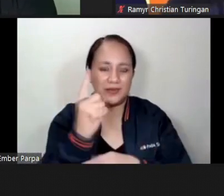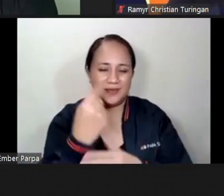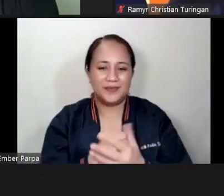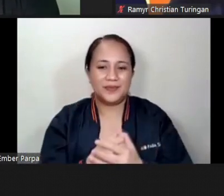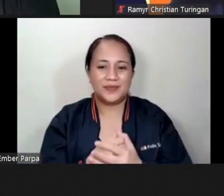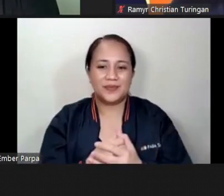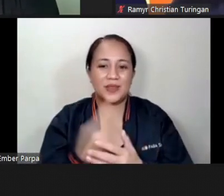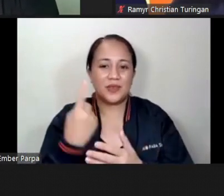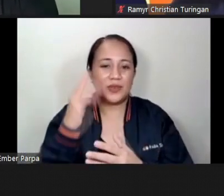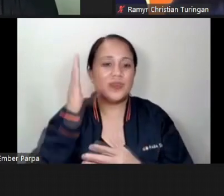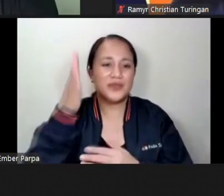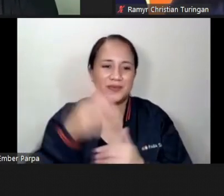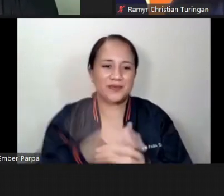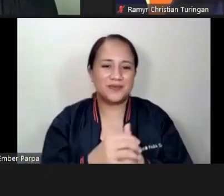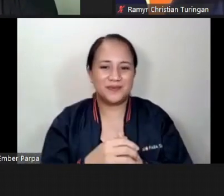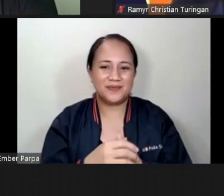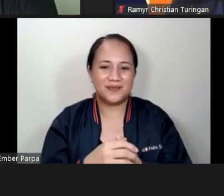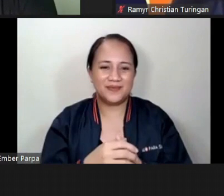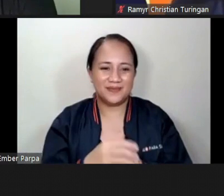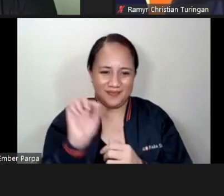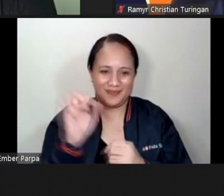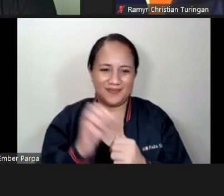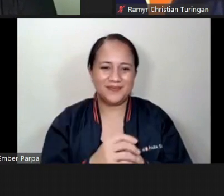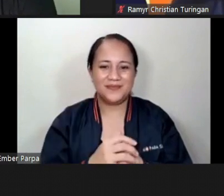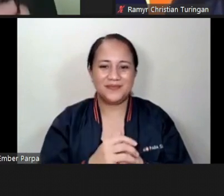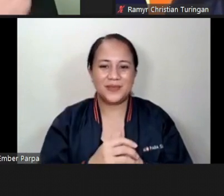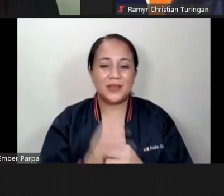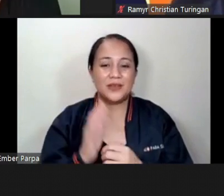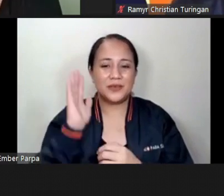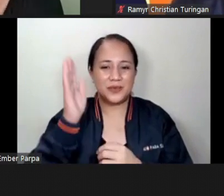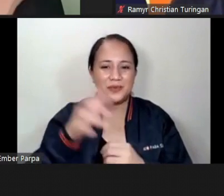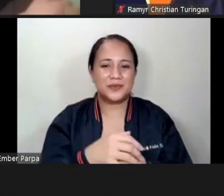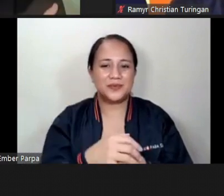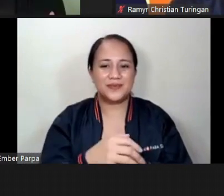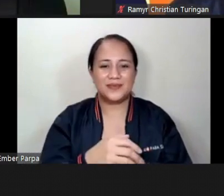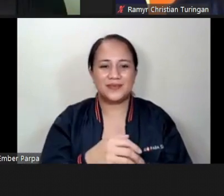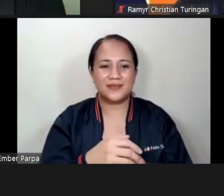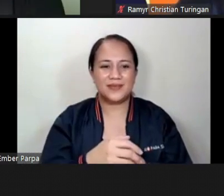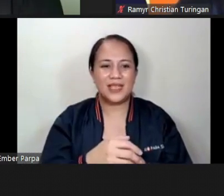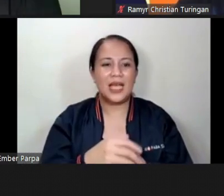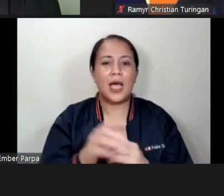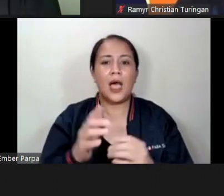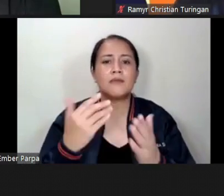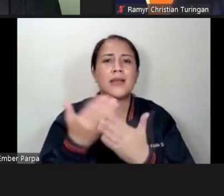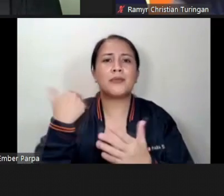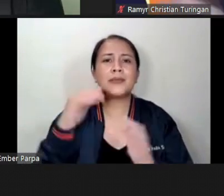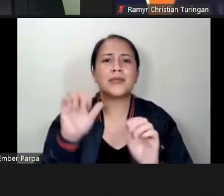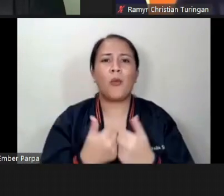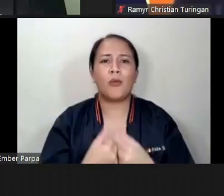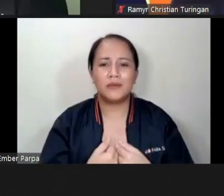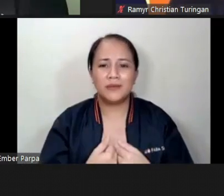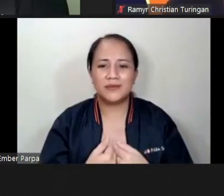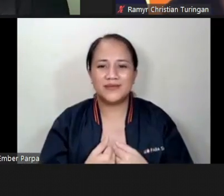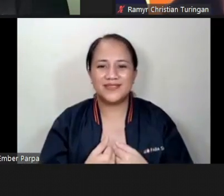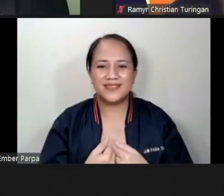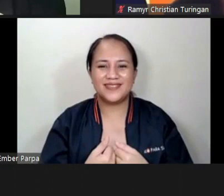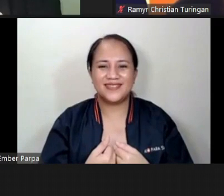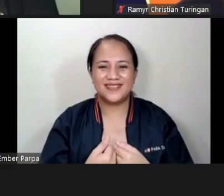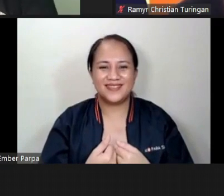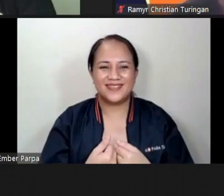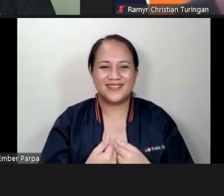It's for the future. That's it. It's for the future. How about the past? For the past,